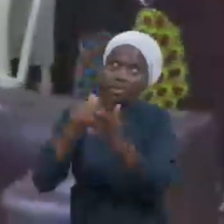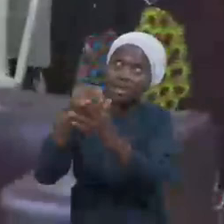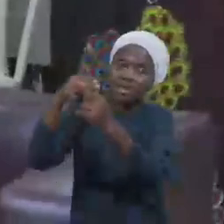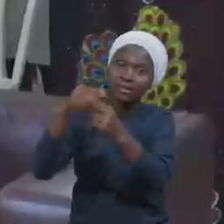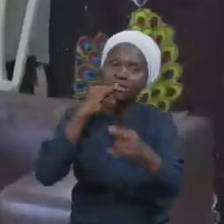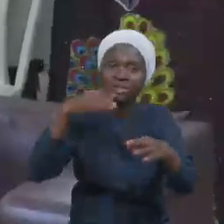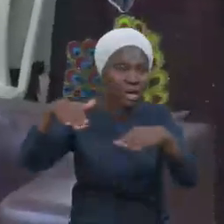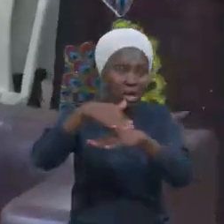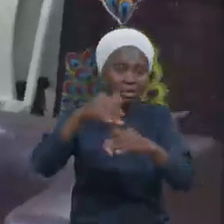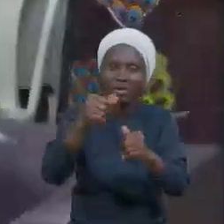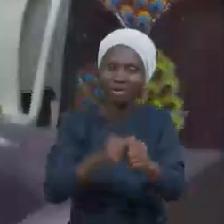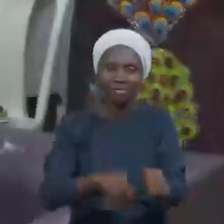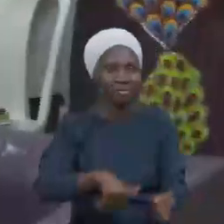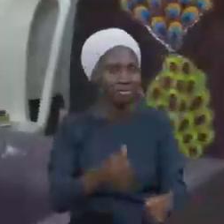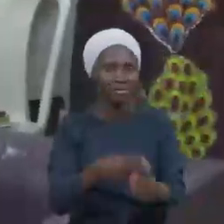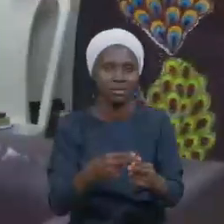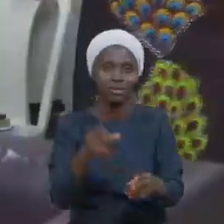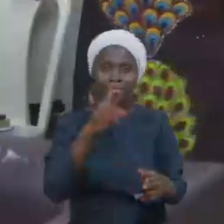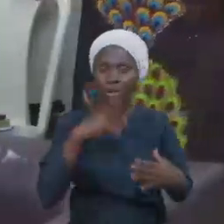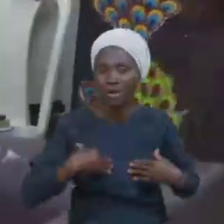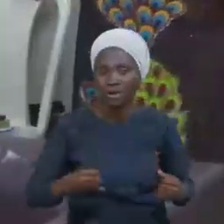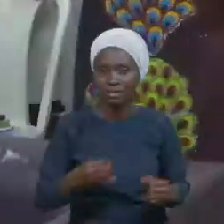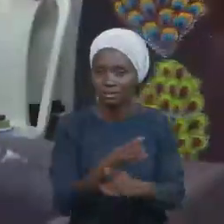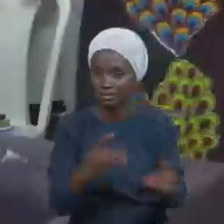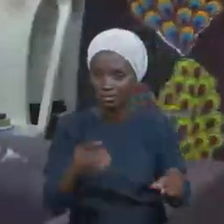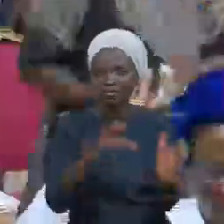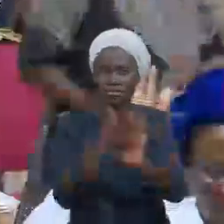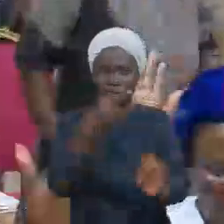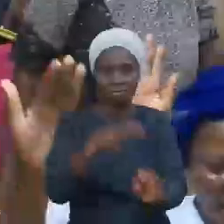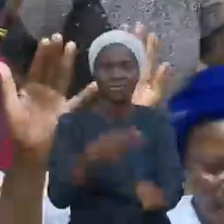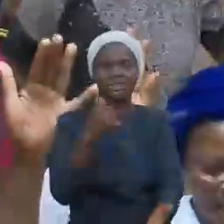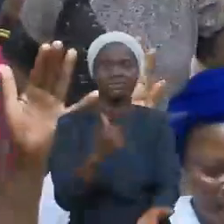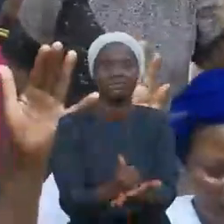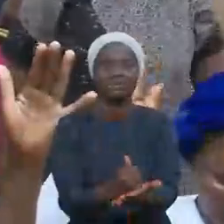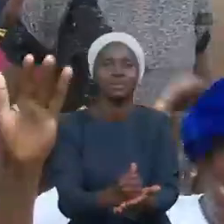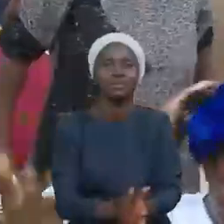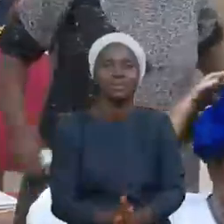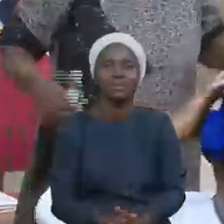You are healed, delivered in Jesus' name. Yes.